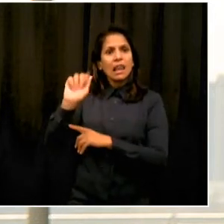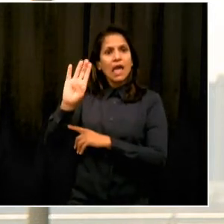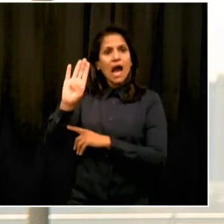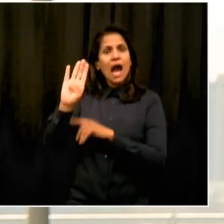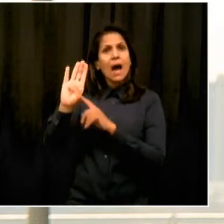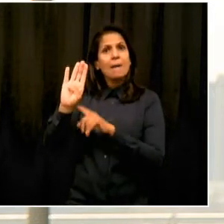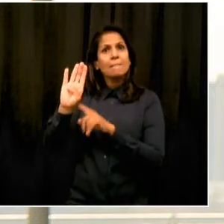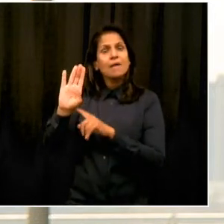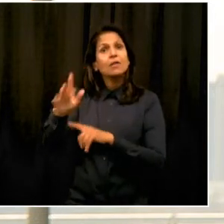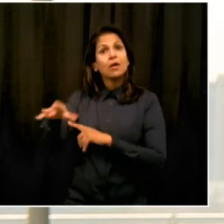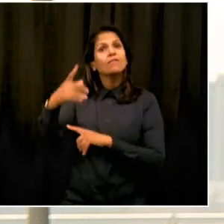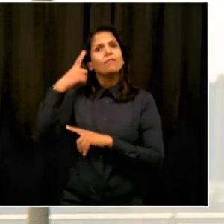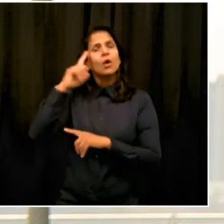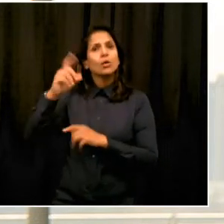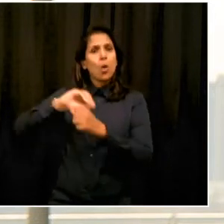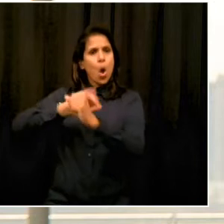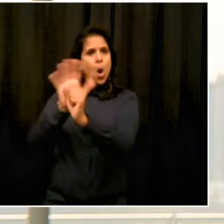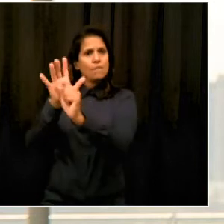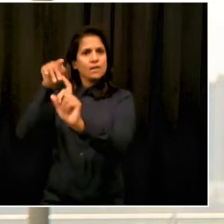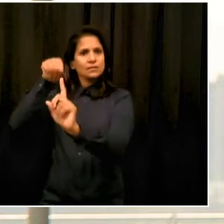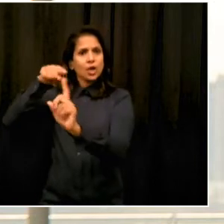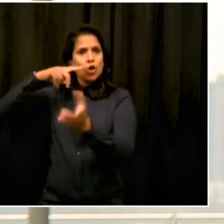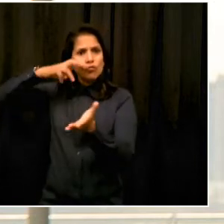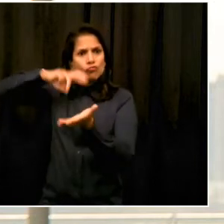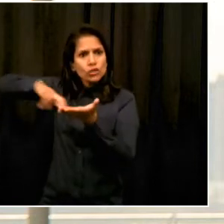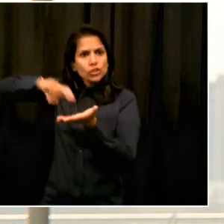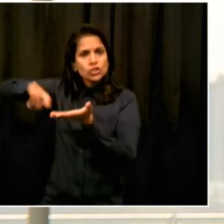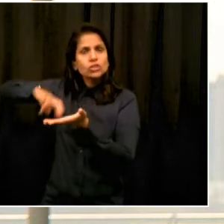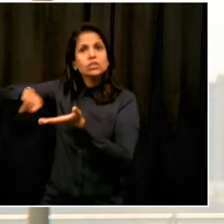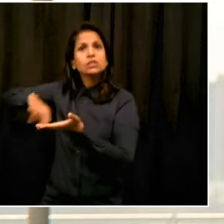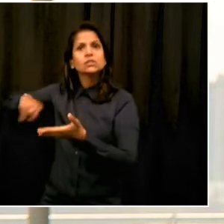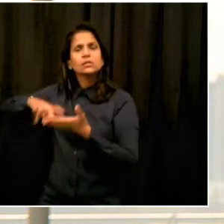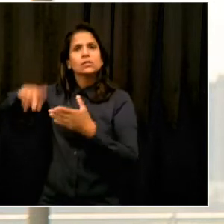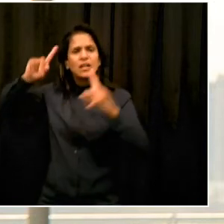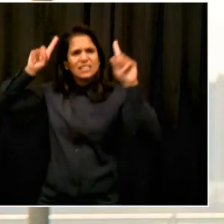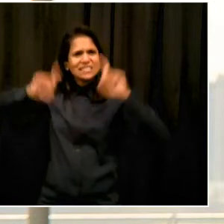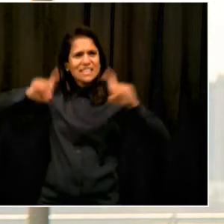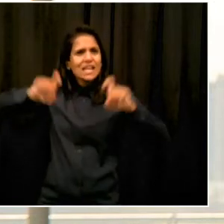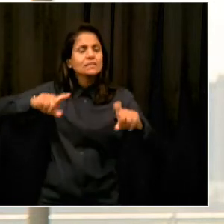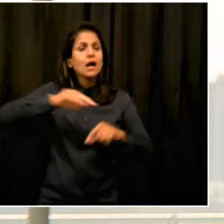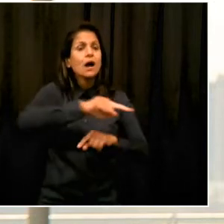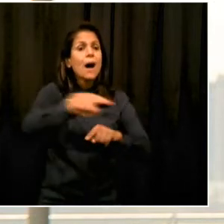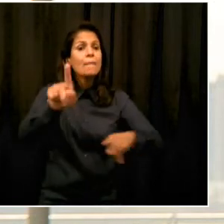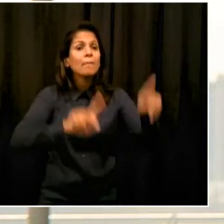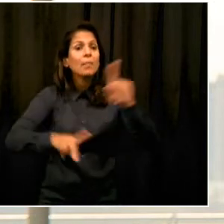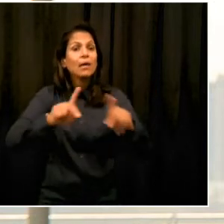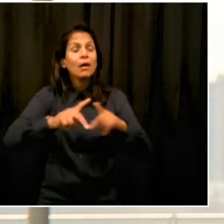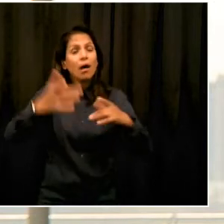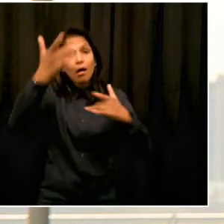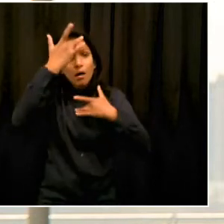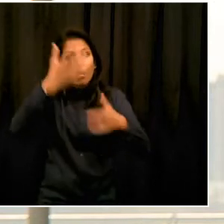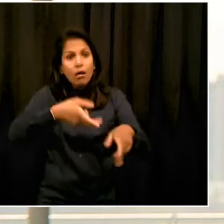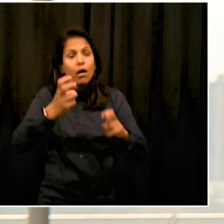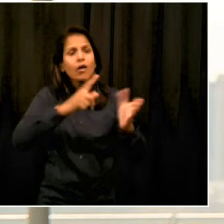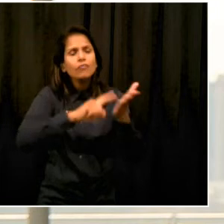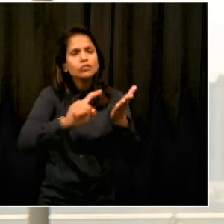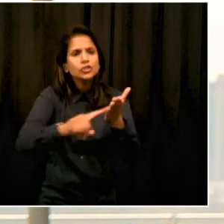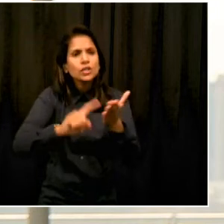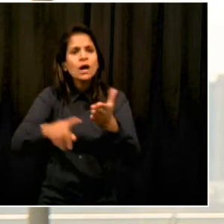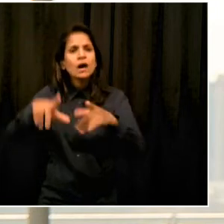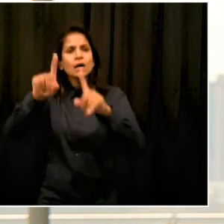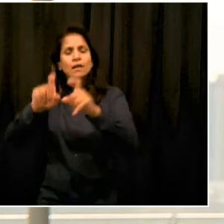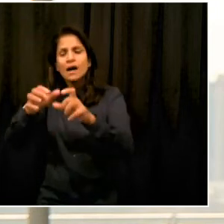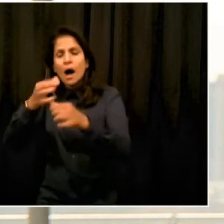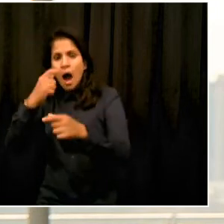health and hospitals in 24 to 48 hours. Every result the lab has been sent so far has been returned to patients within 24